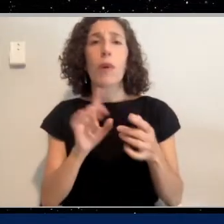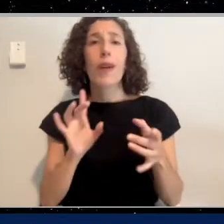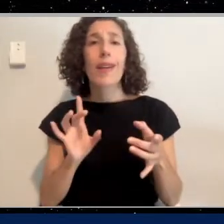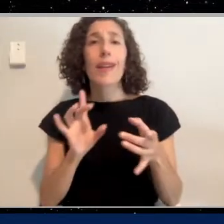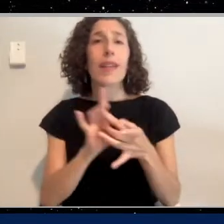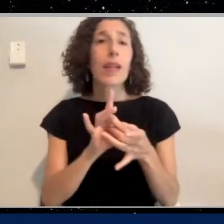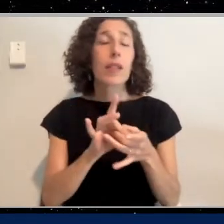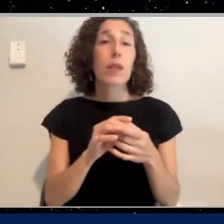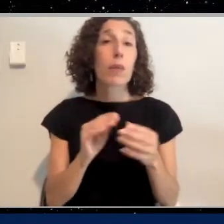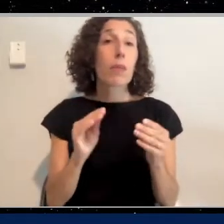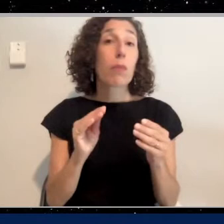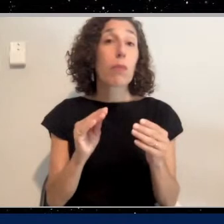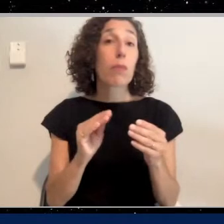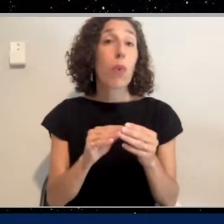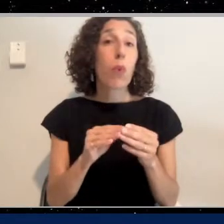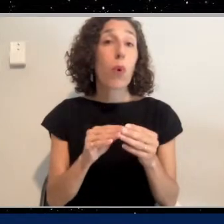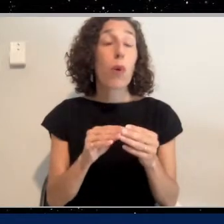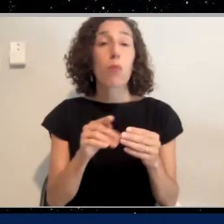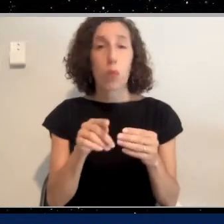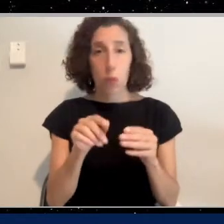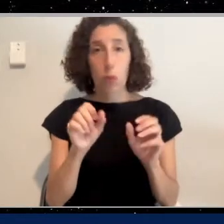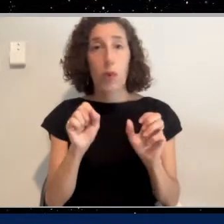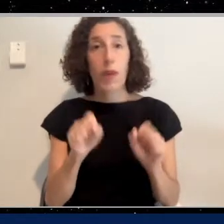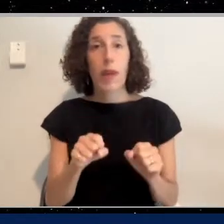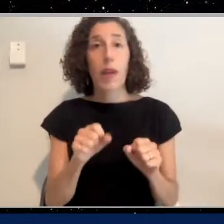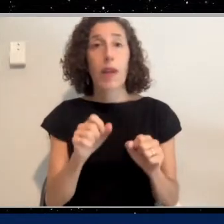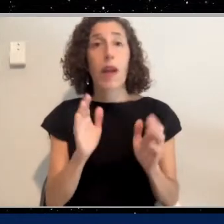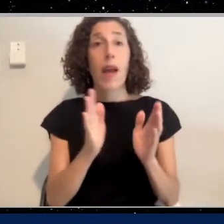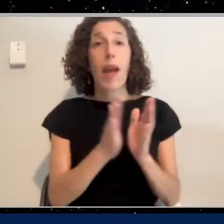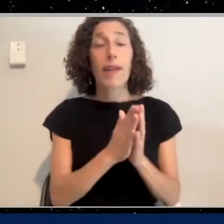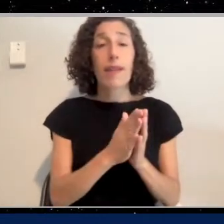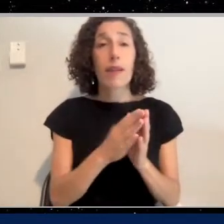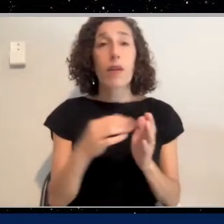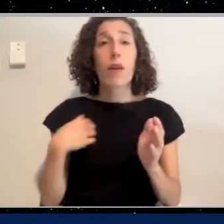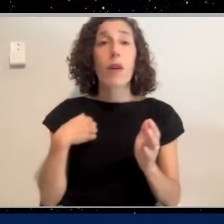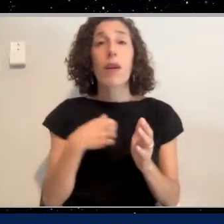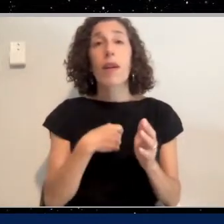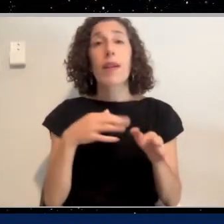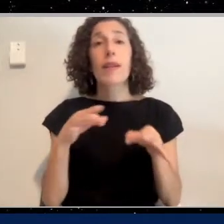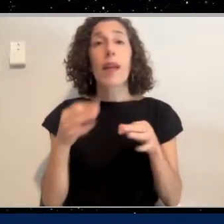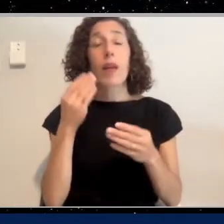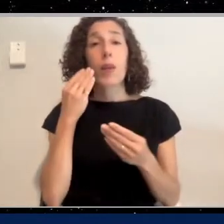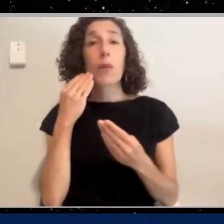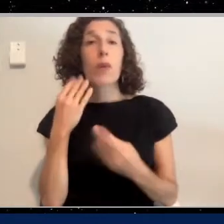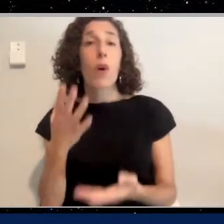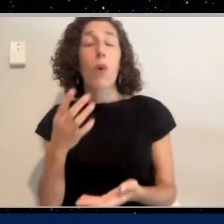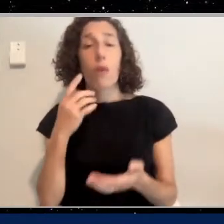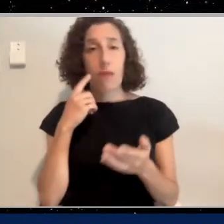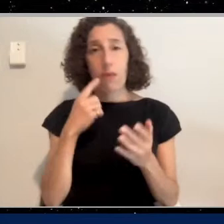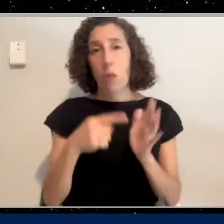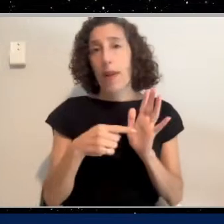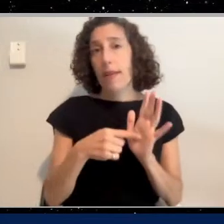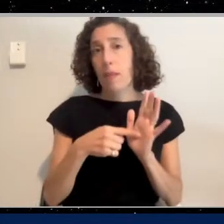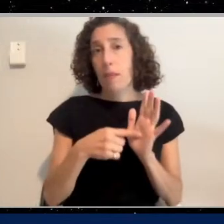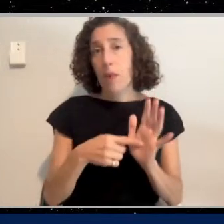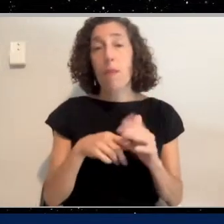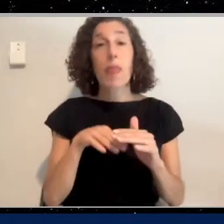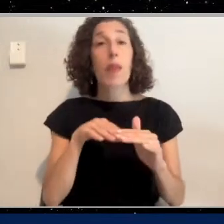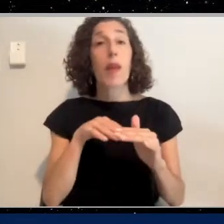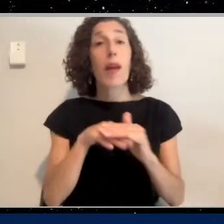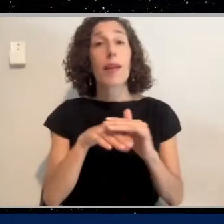fully. Some of those things are accessible exhibit design. Right. So we work with our exhibits